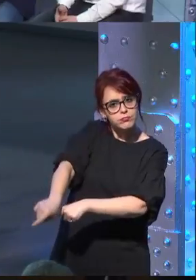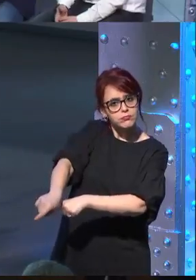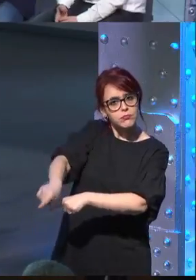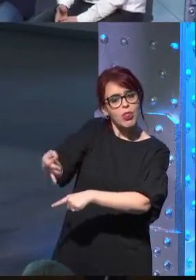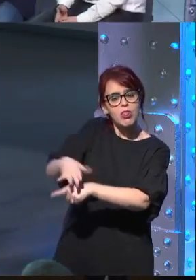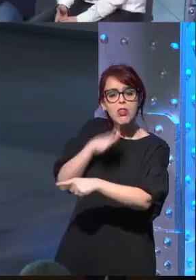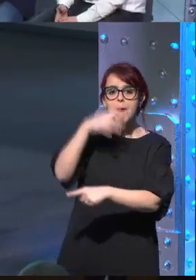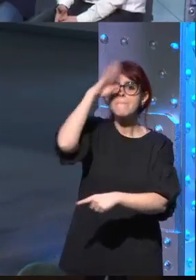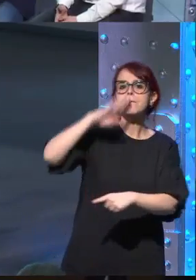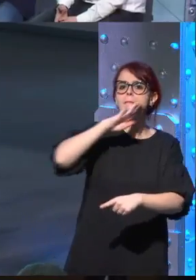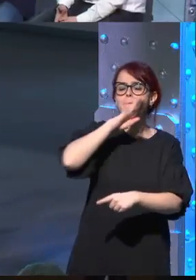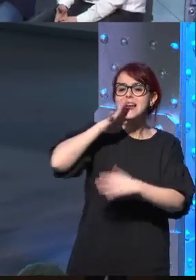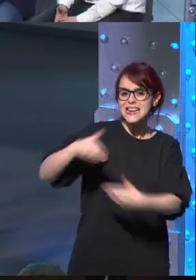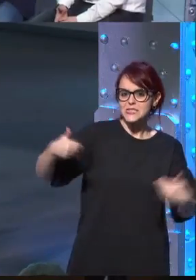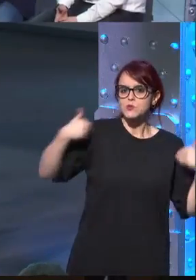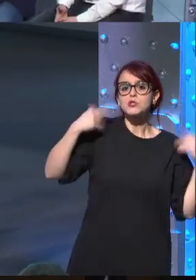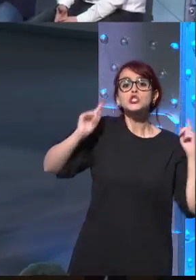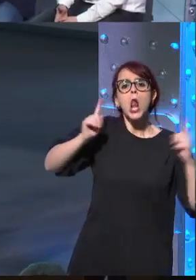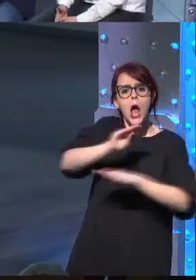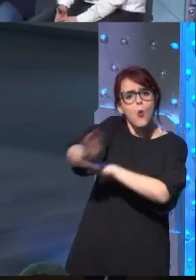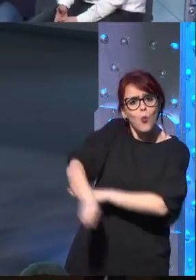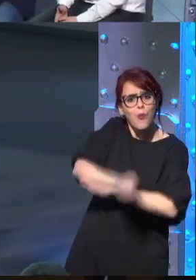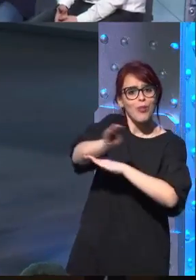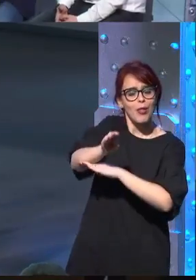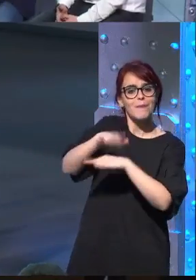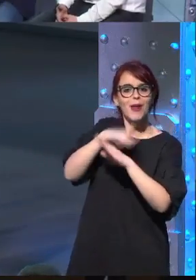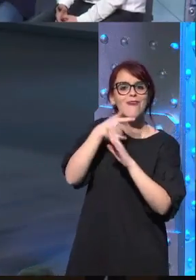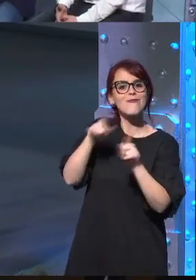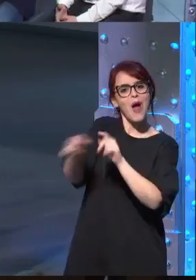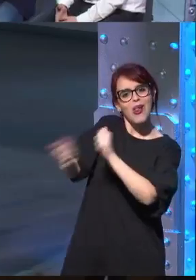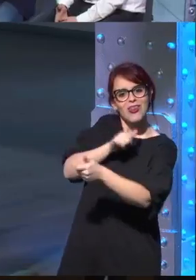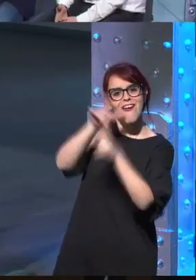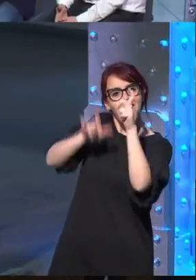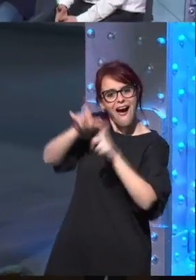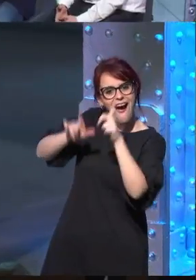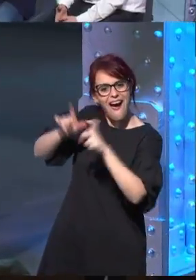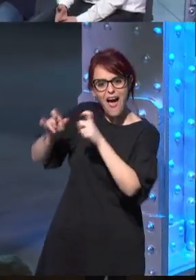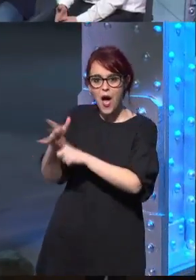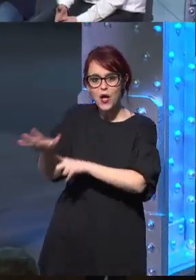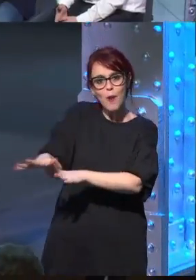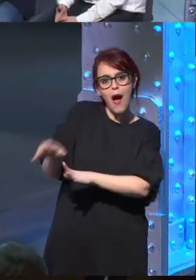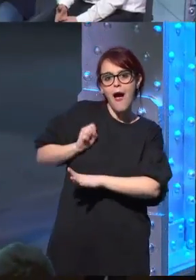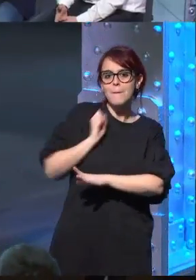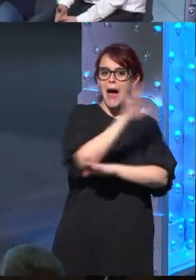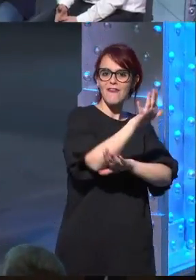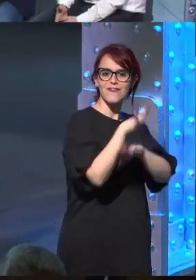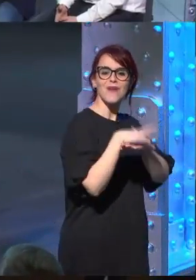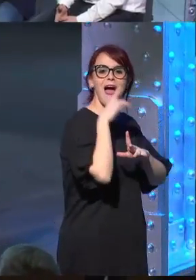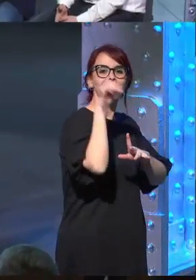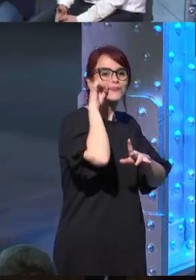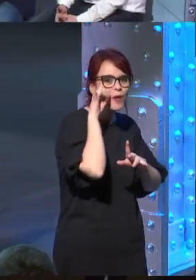not the case at all. They have the responsibility, the absolute responsibility of taking care of them. And there are some parents that,